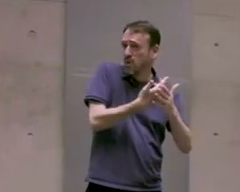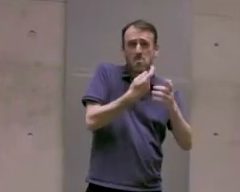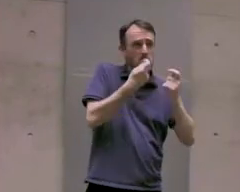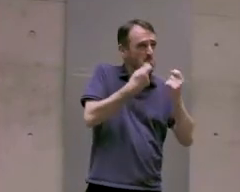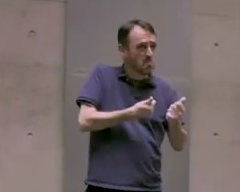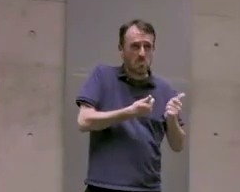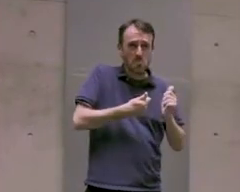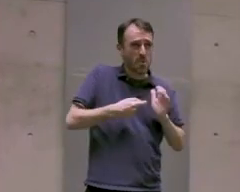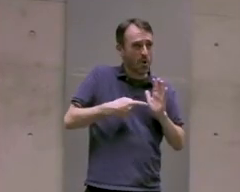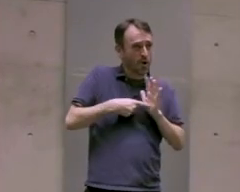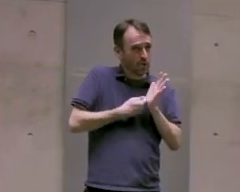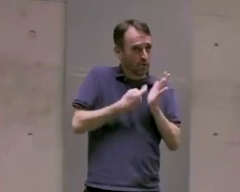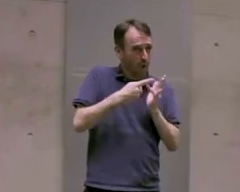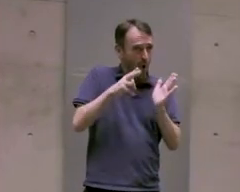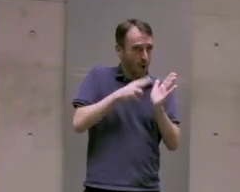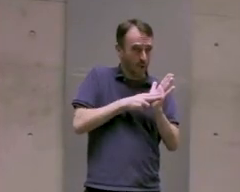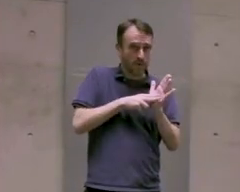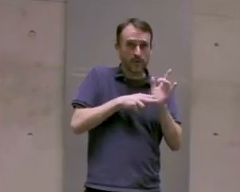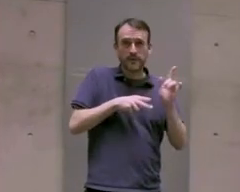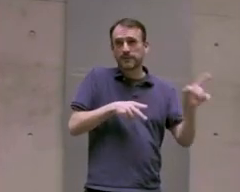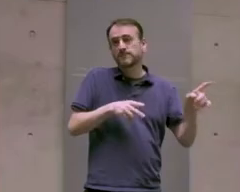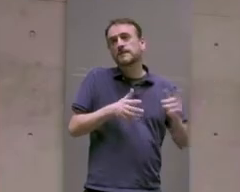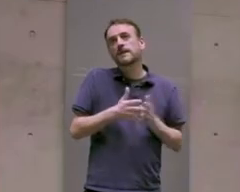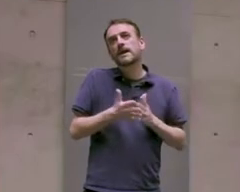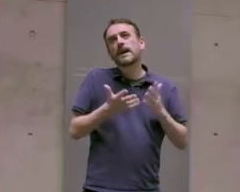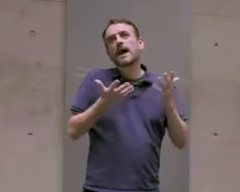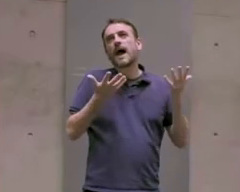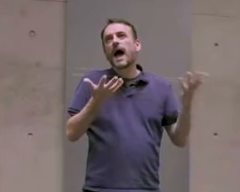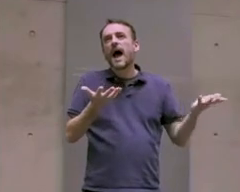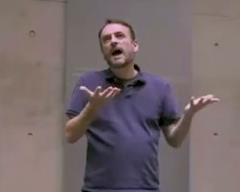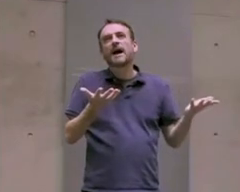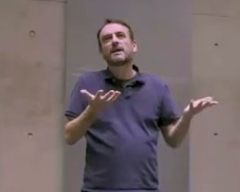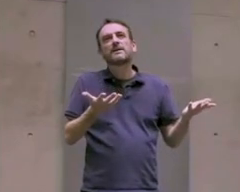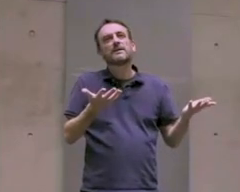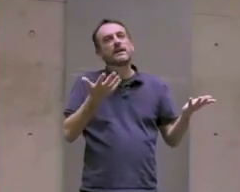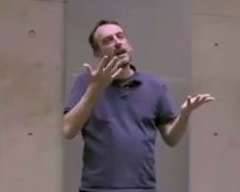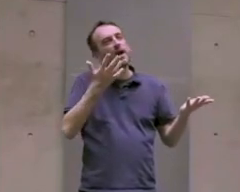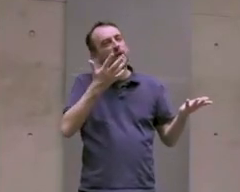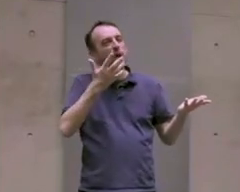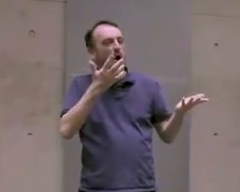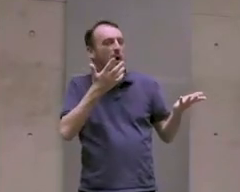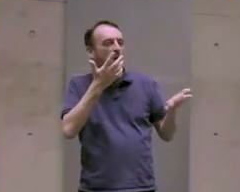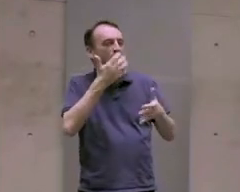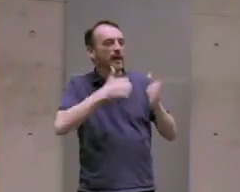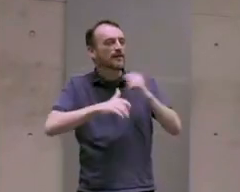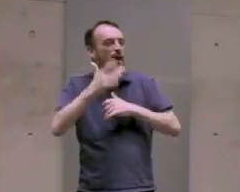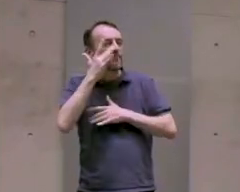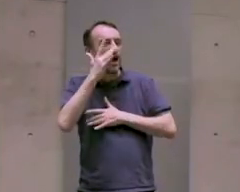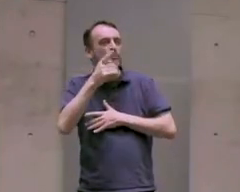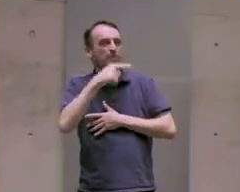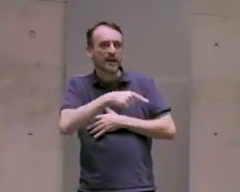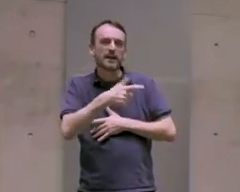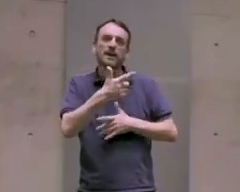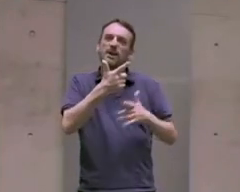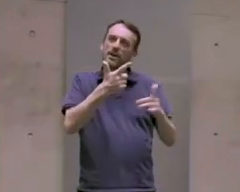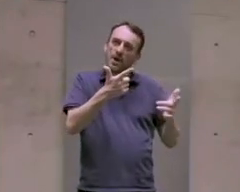and letting you play, and it's the oldest sci-fi trick in the book. You play a detective, so there's a really good reason for you to ask questions of everyone all the